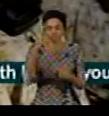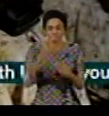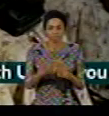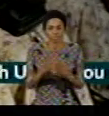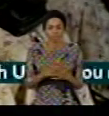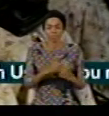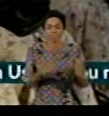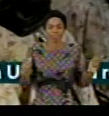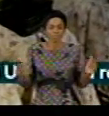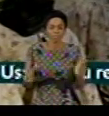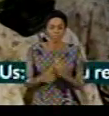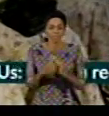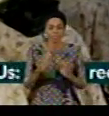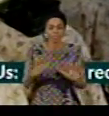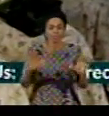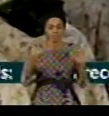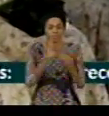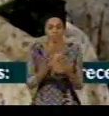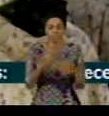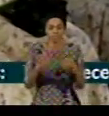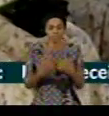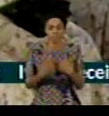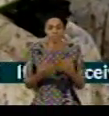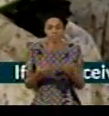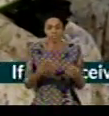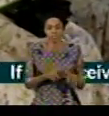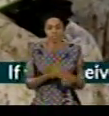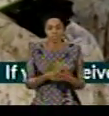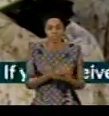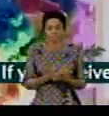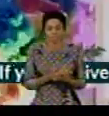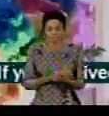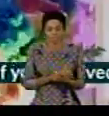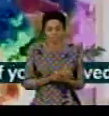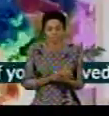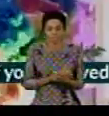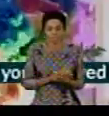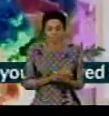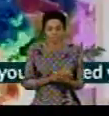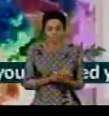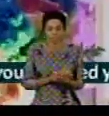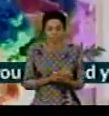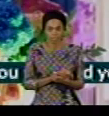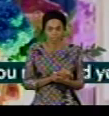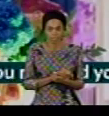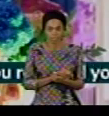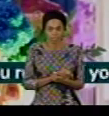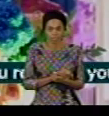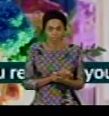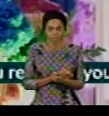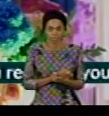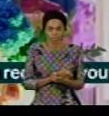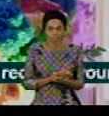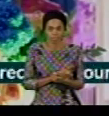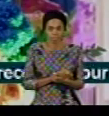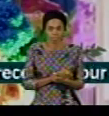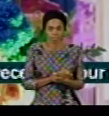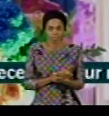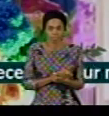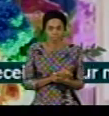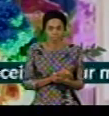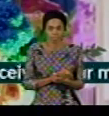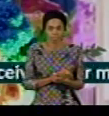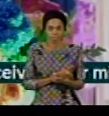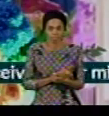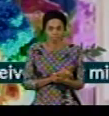Spirit could have taken place and the Bible the Bible that thought I said what should a man get from this world